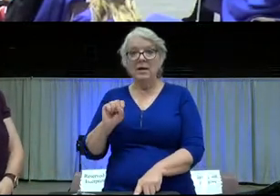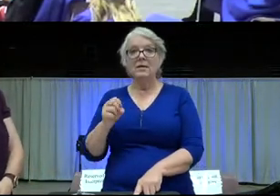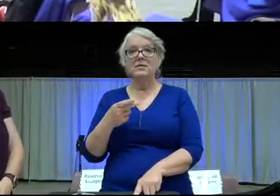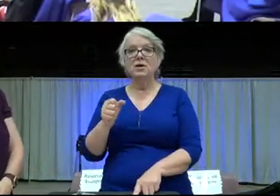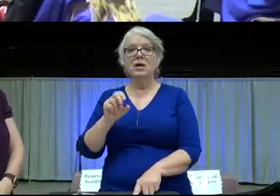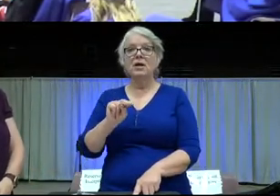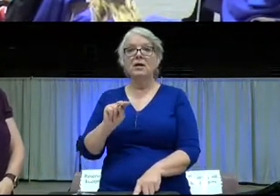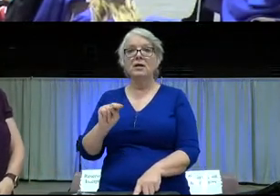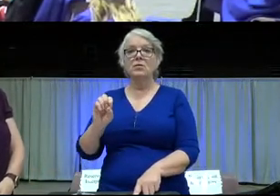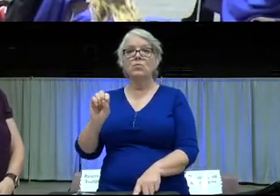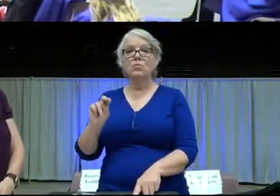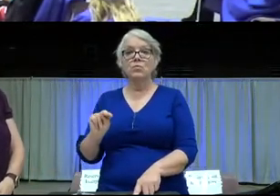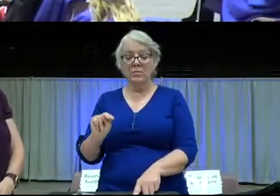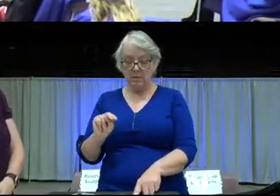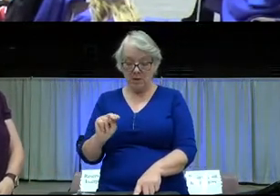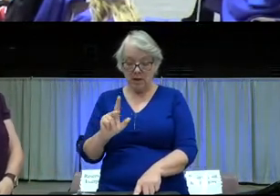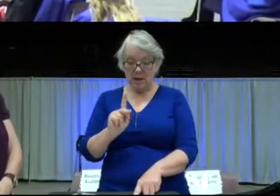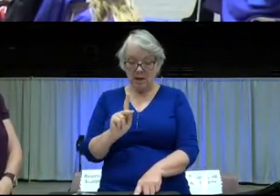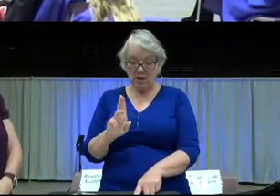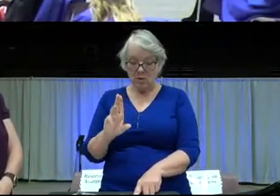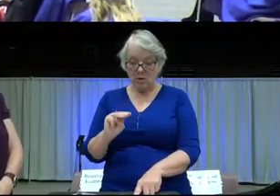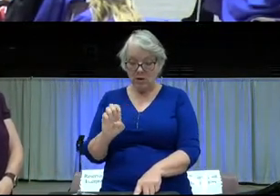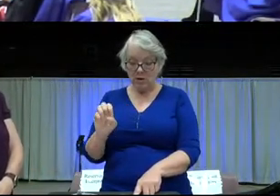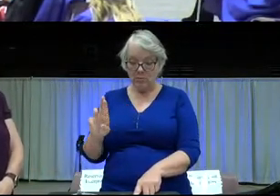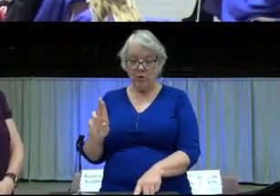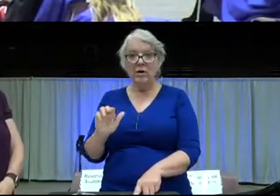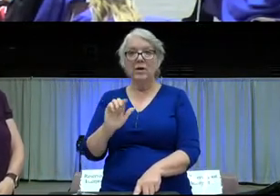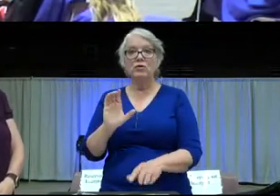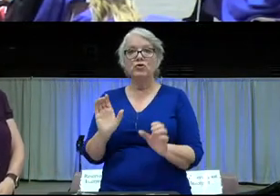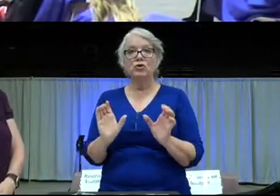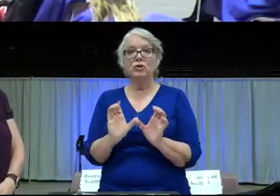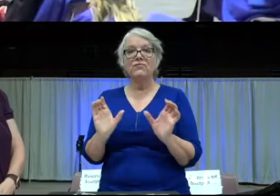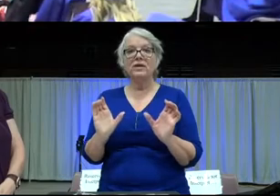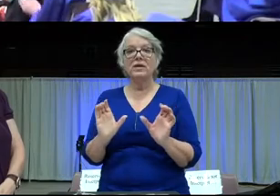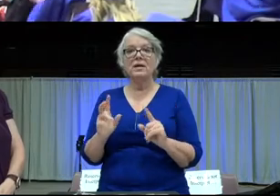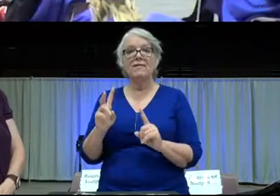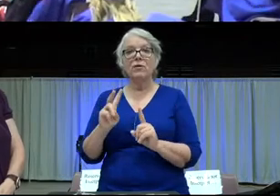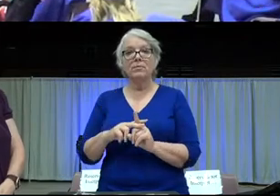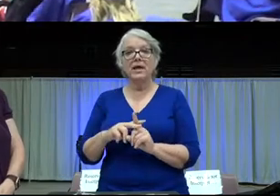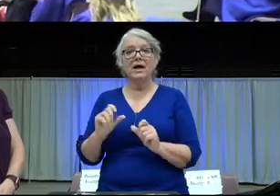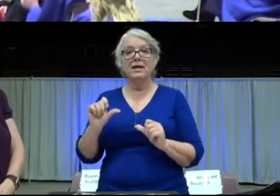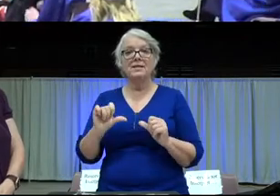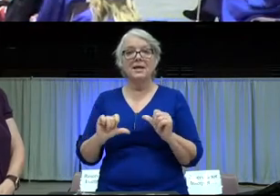Shannon Amanda Coomer, a Certificate of Applied Science, dental assistant.